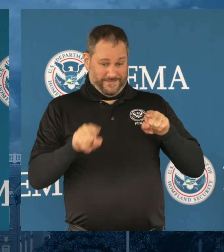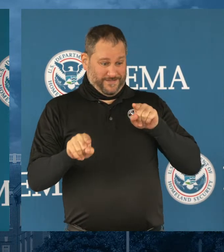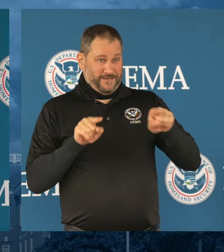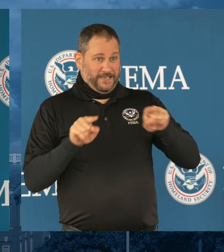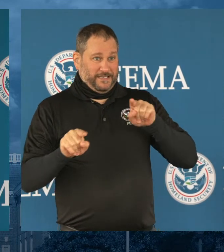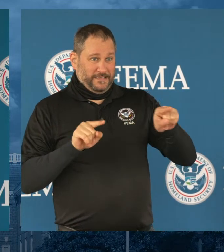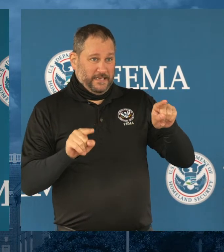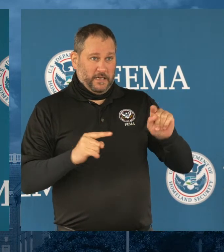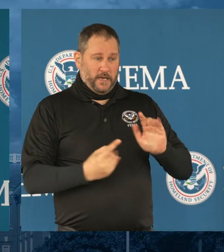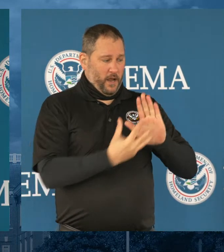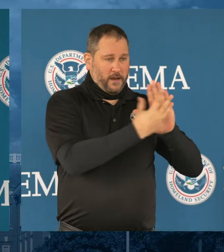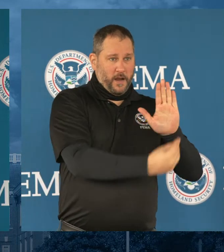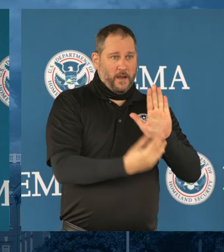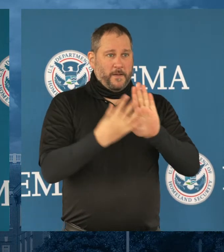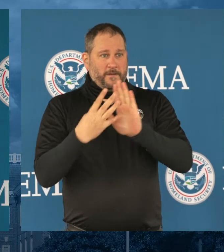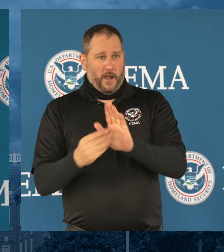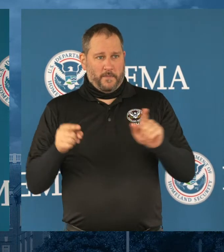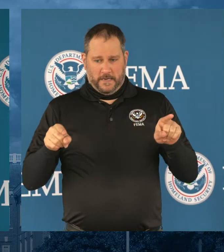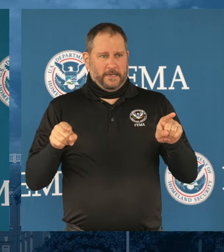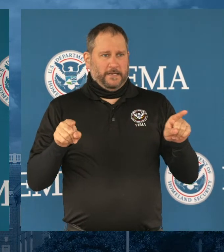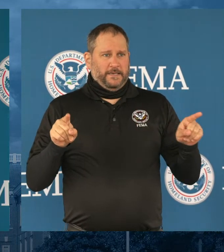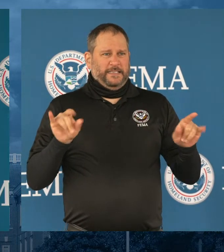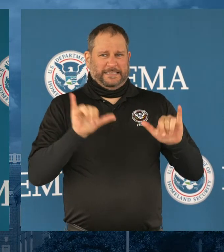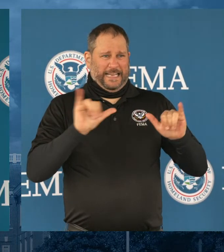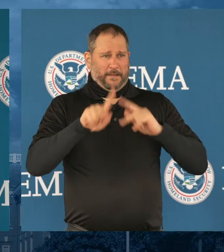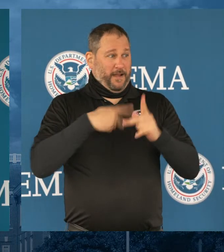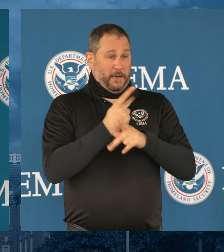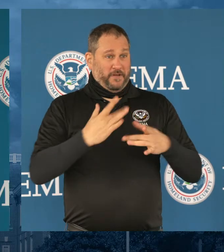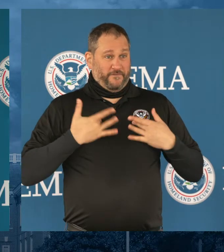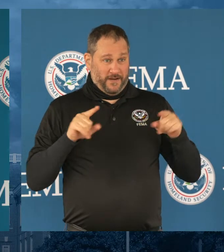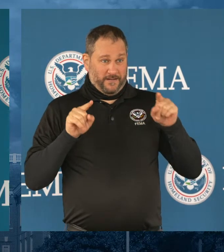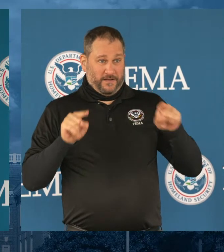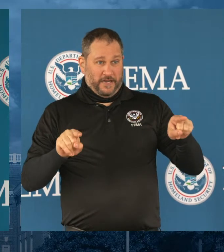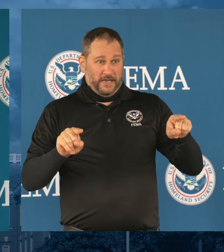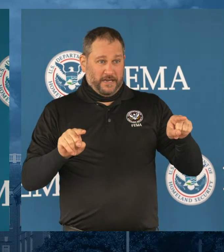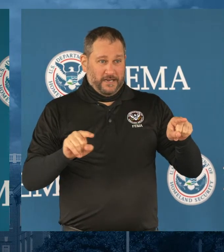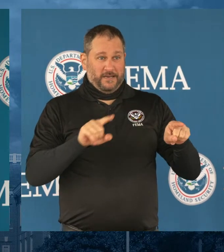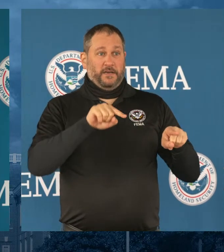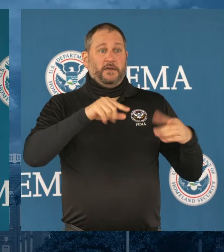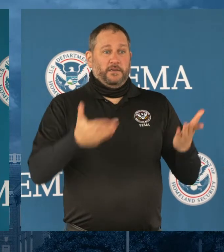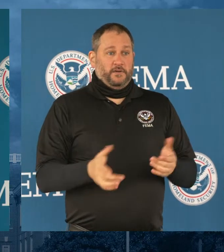a similar kind of event we had at the Dover Motor Vehicle. We